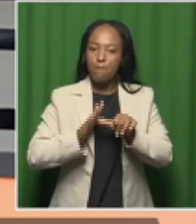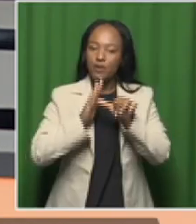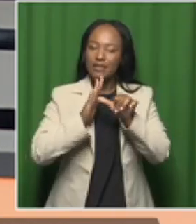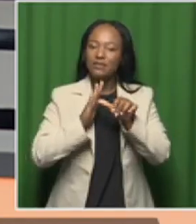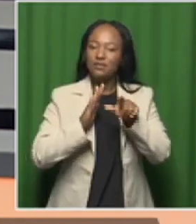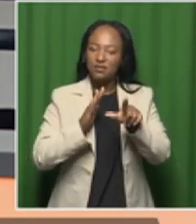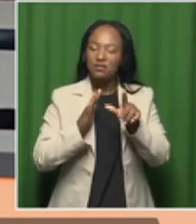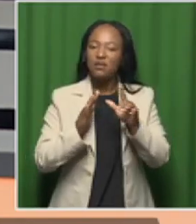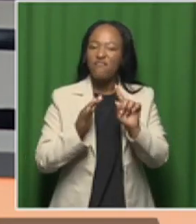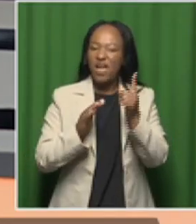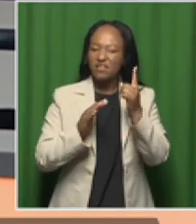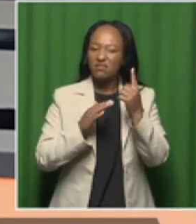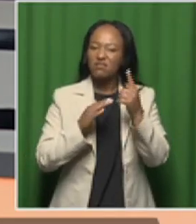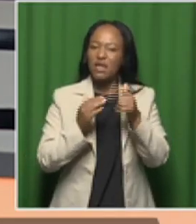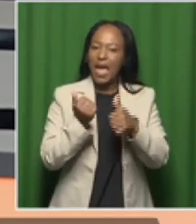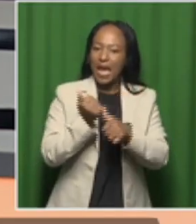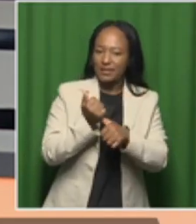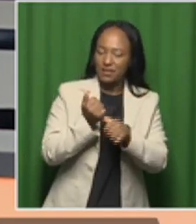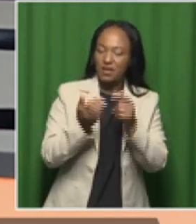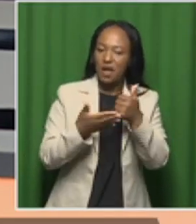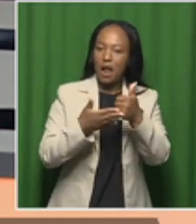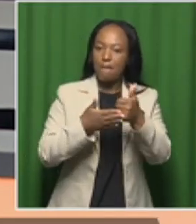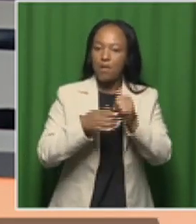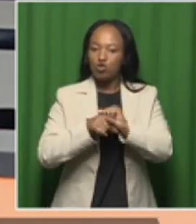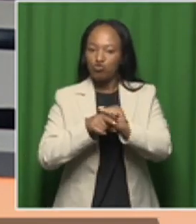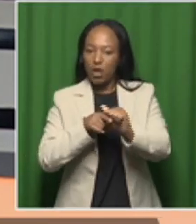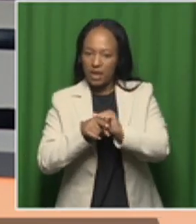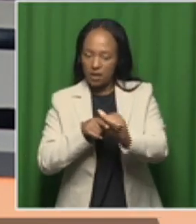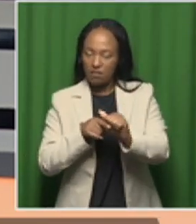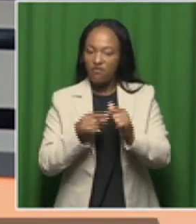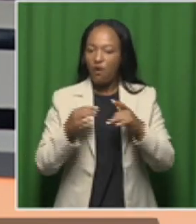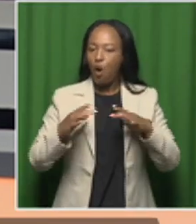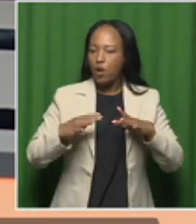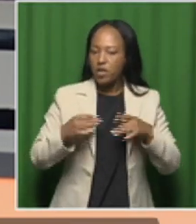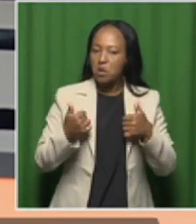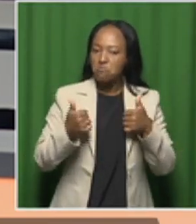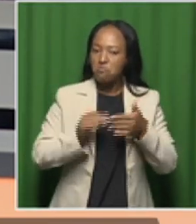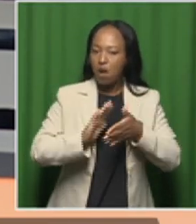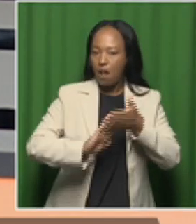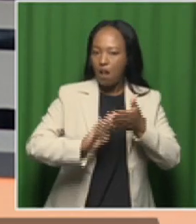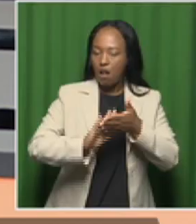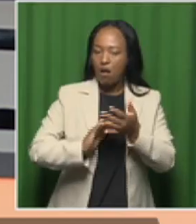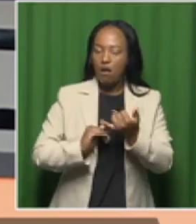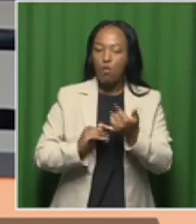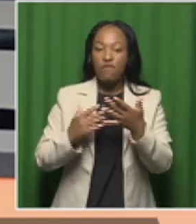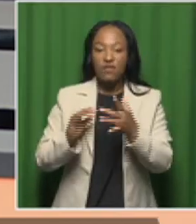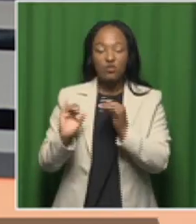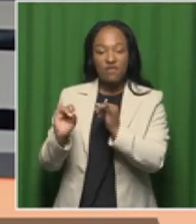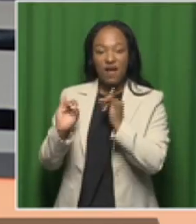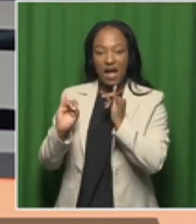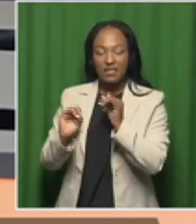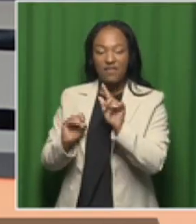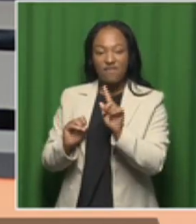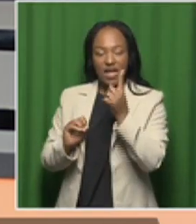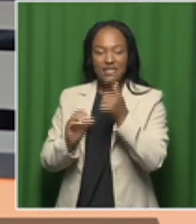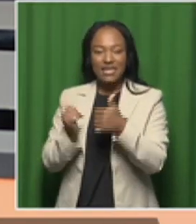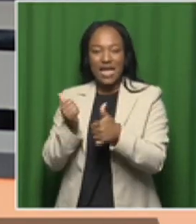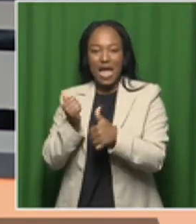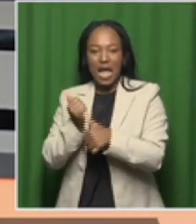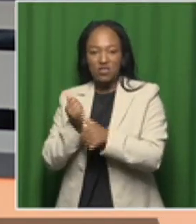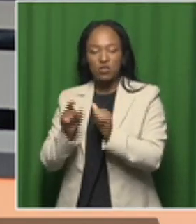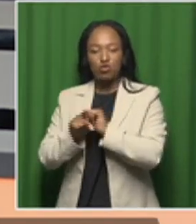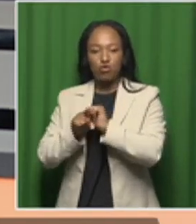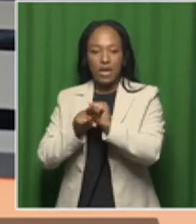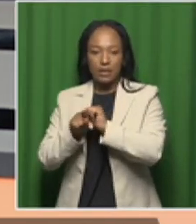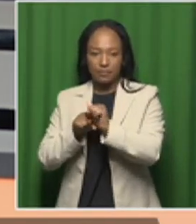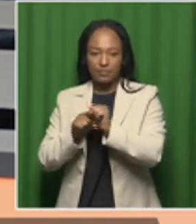to ensure a happy and healthy holiday period. For our Health Matters segment this morning, we invited first aid training SA